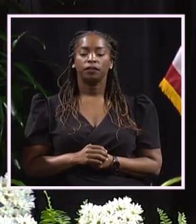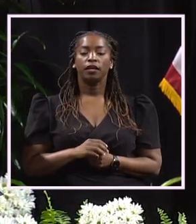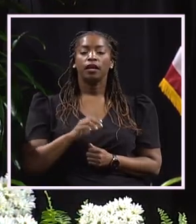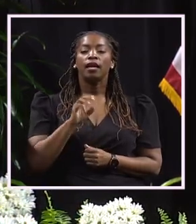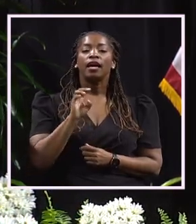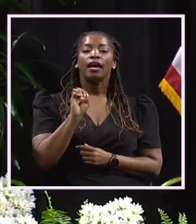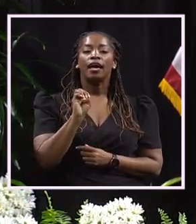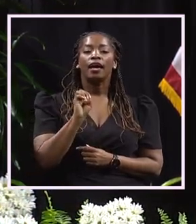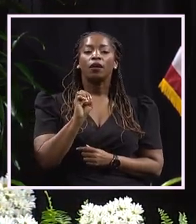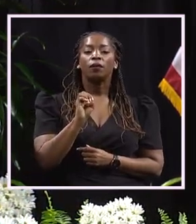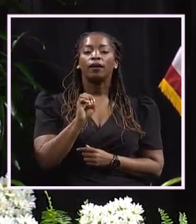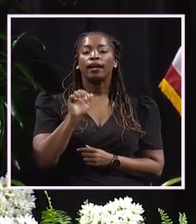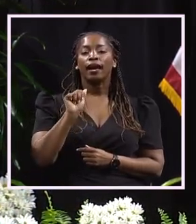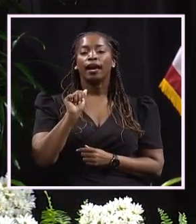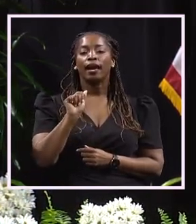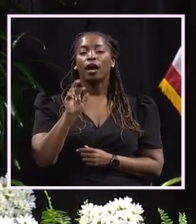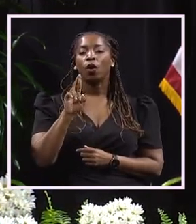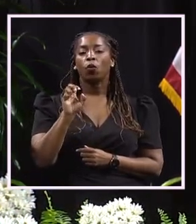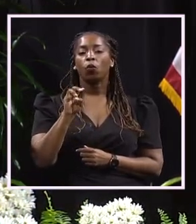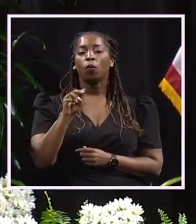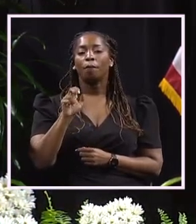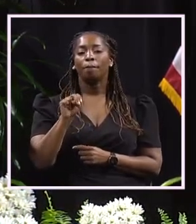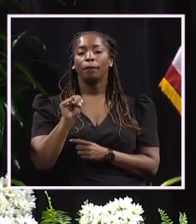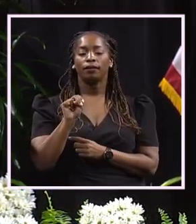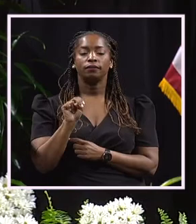Eric A. Roman,